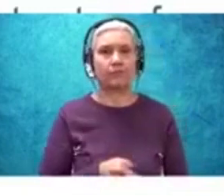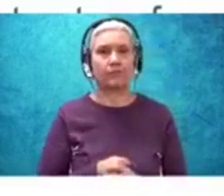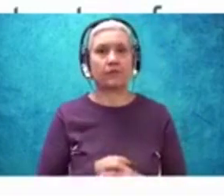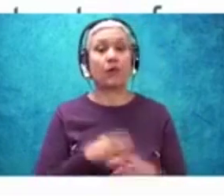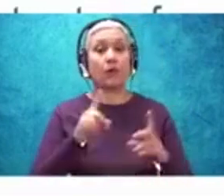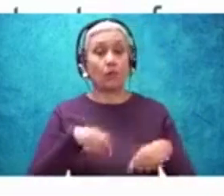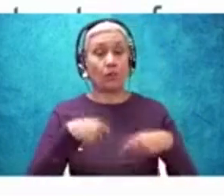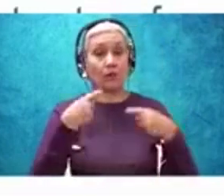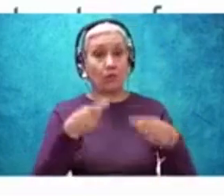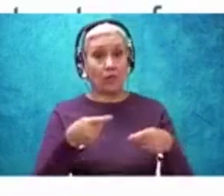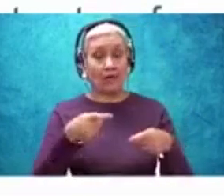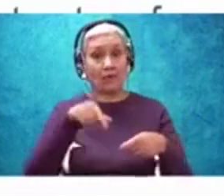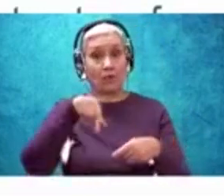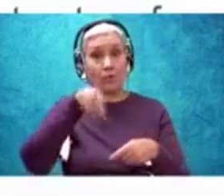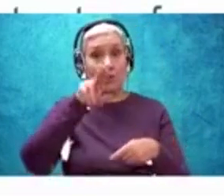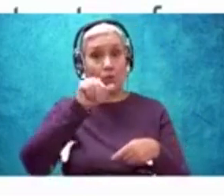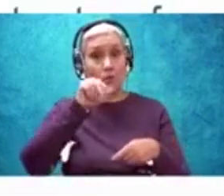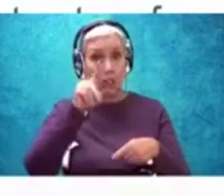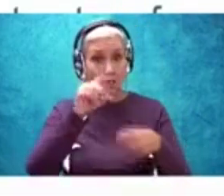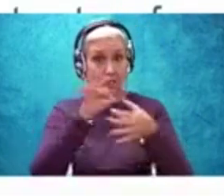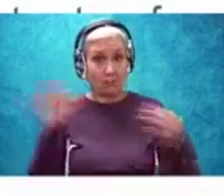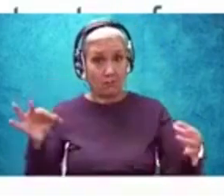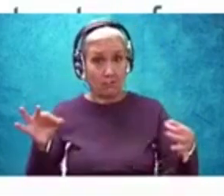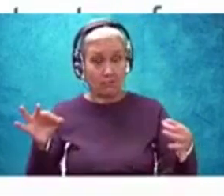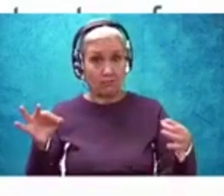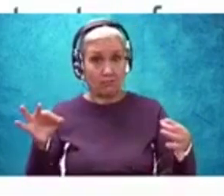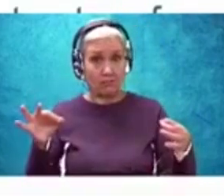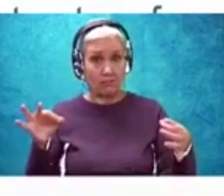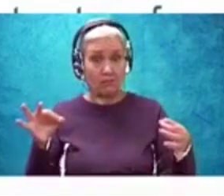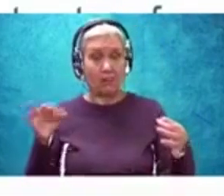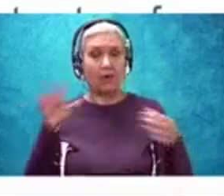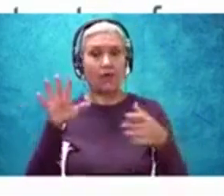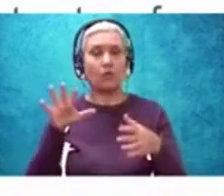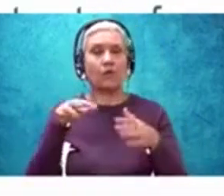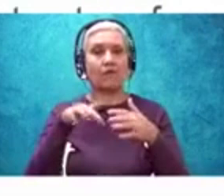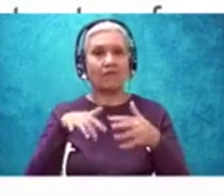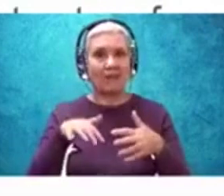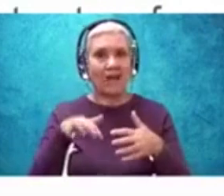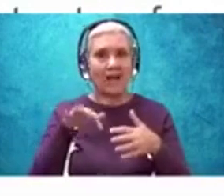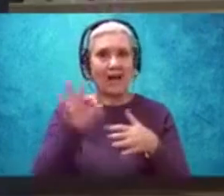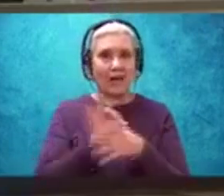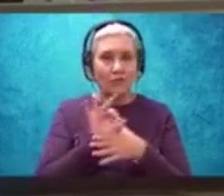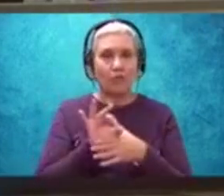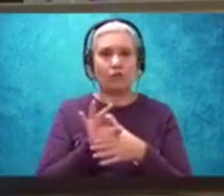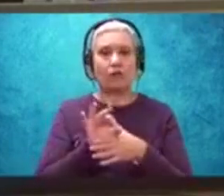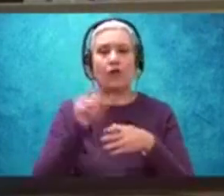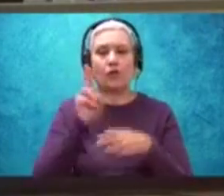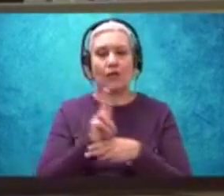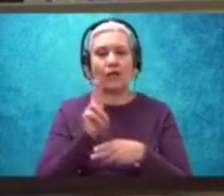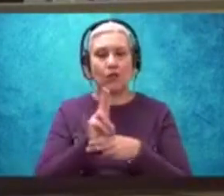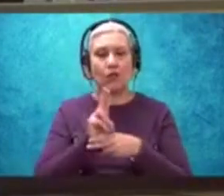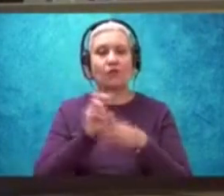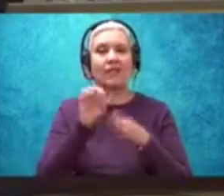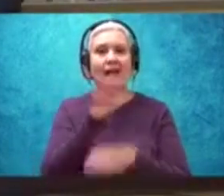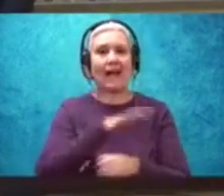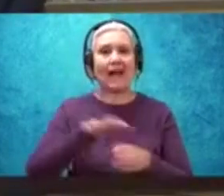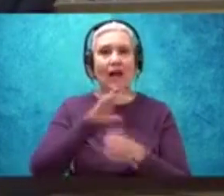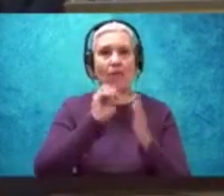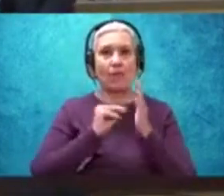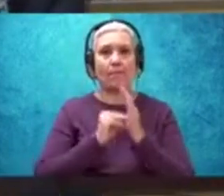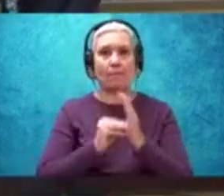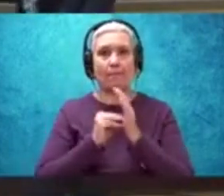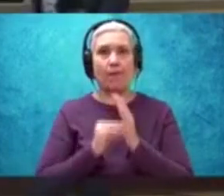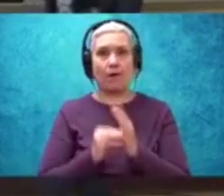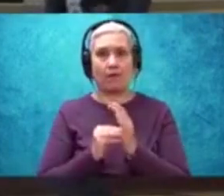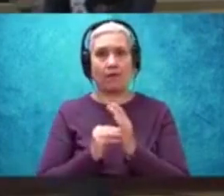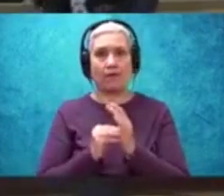we're given a quadratic equation and we're looking for the factors to solve that equation, we can use this area model that provides a good